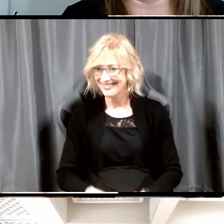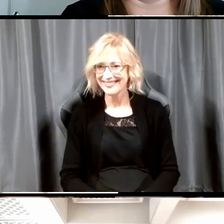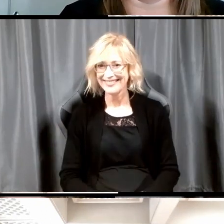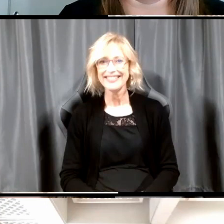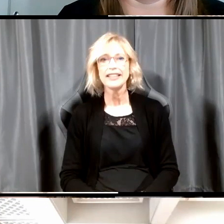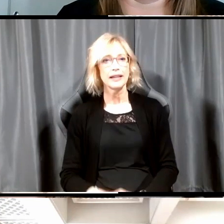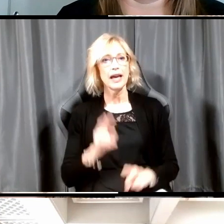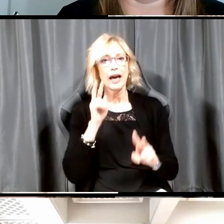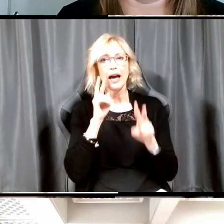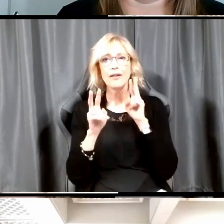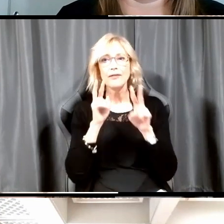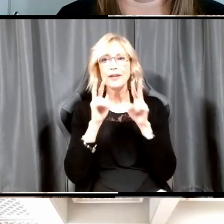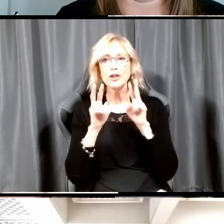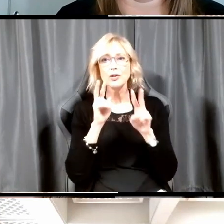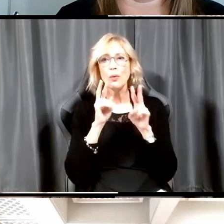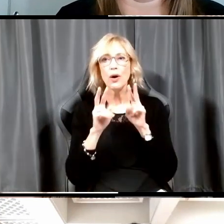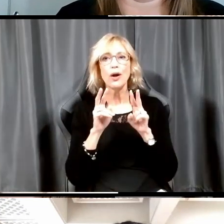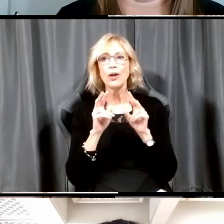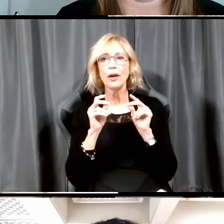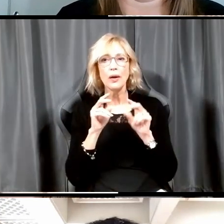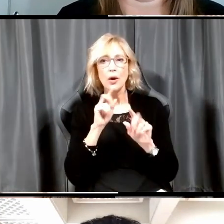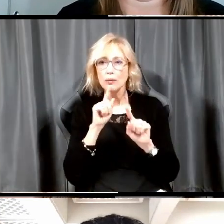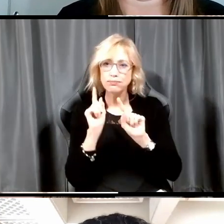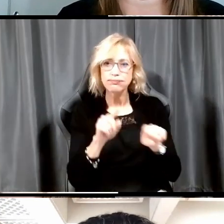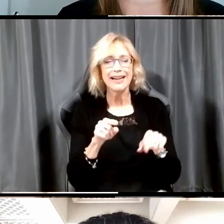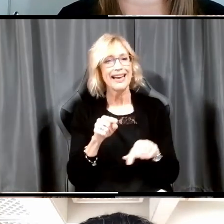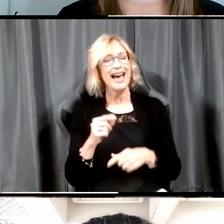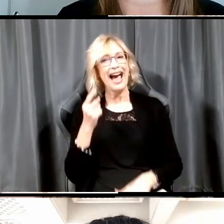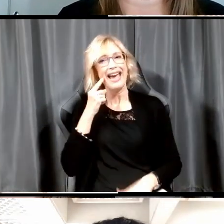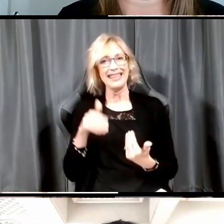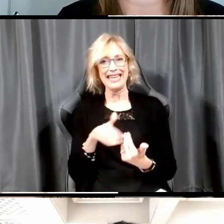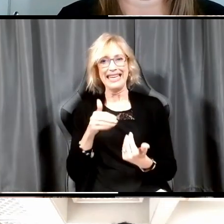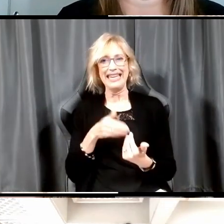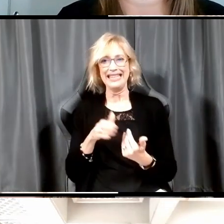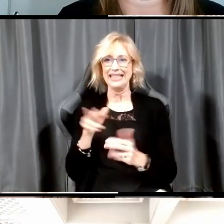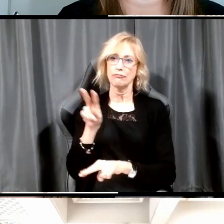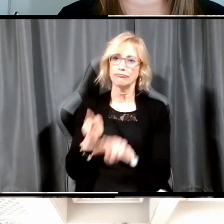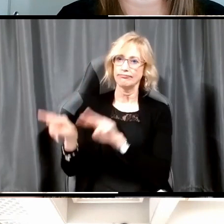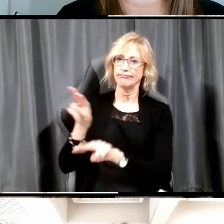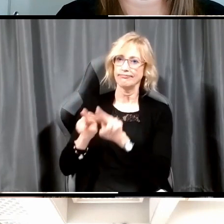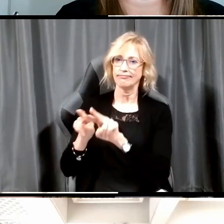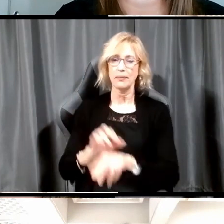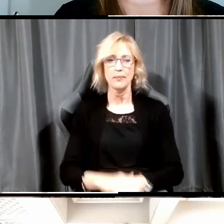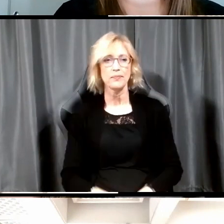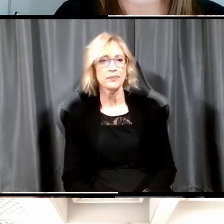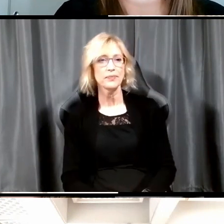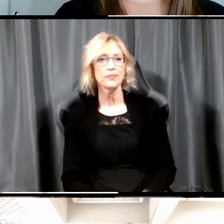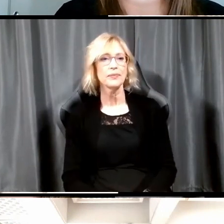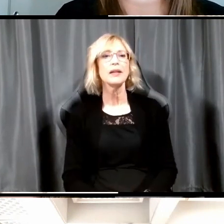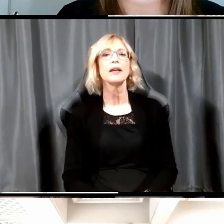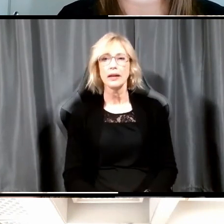The visual reflex responses, I find that this is the easiest one to assess. It's a lot of